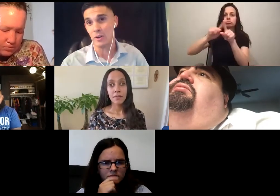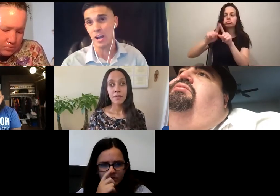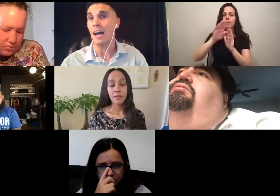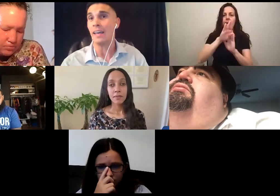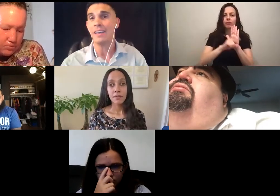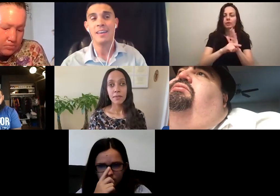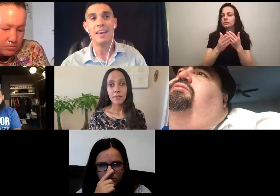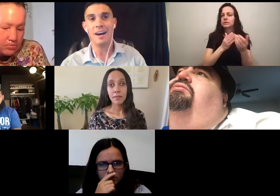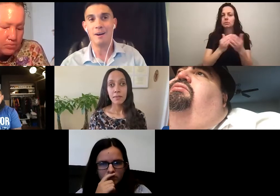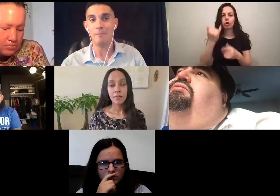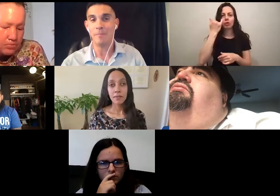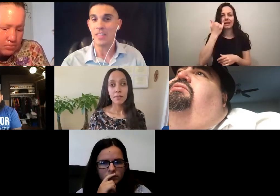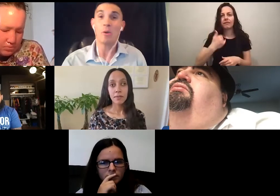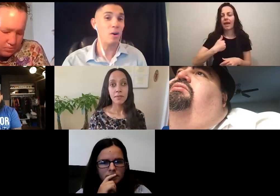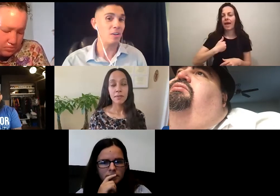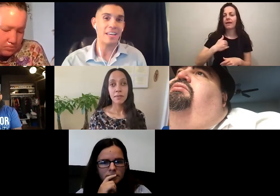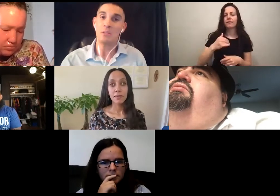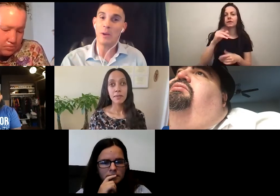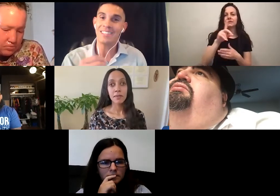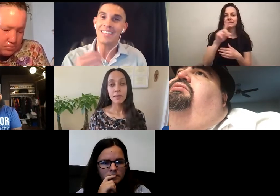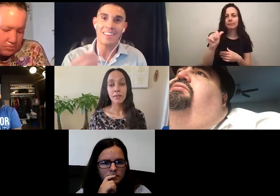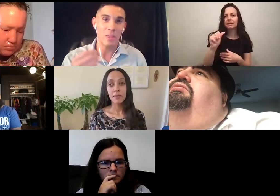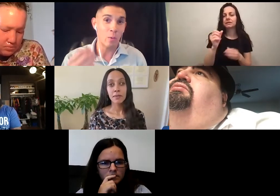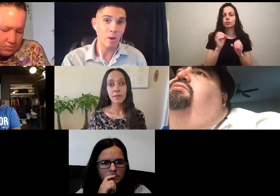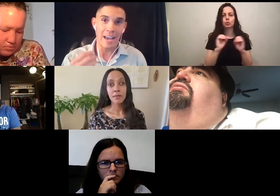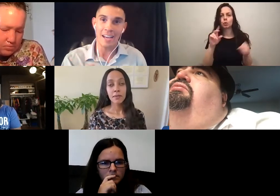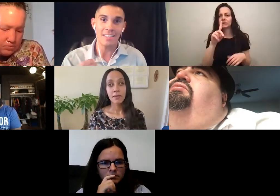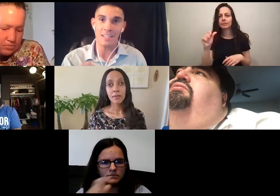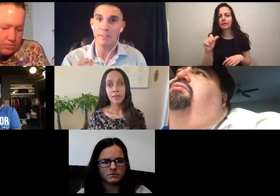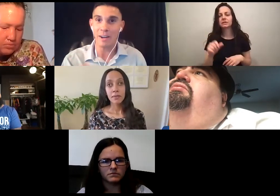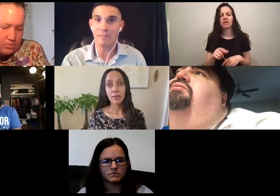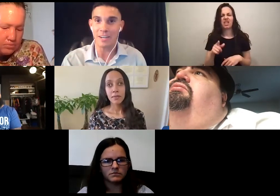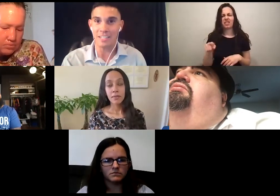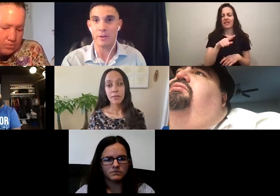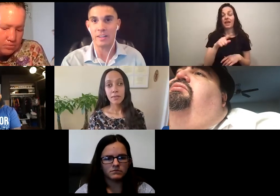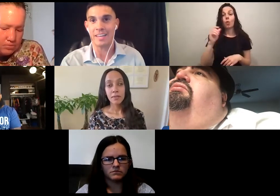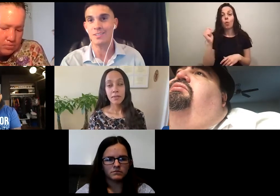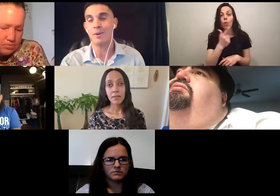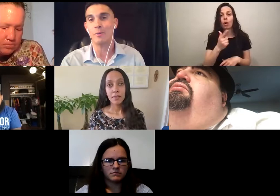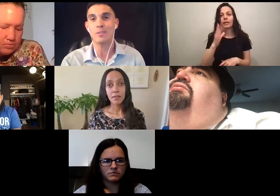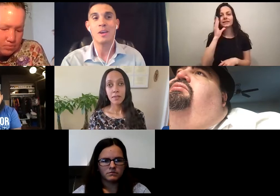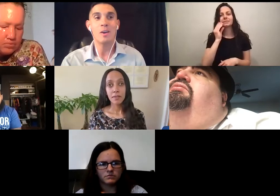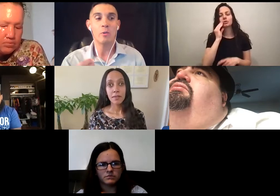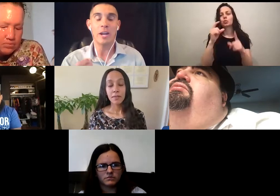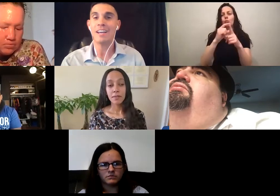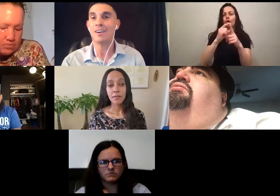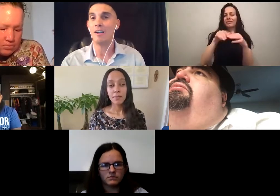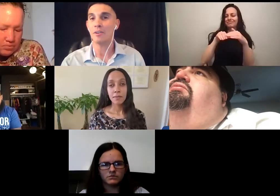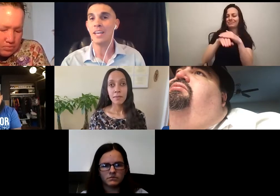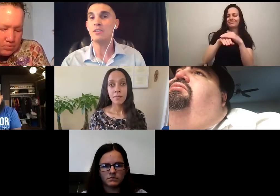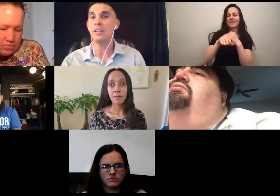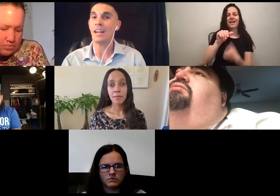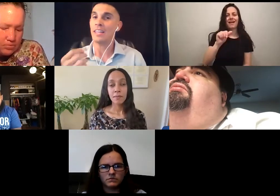disabilities or not. They were all experiencing the word access very, very differently. And so it was creating